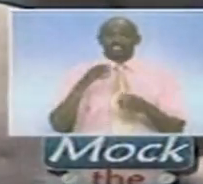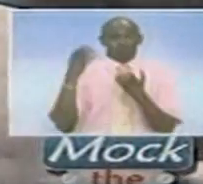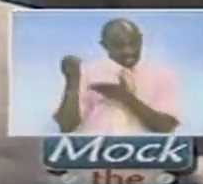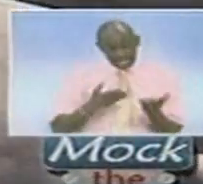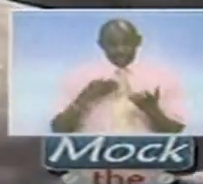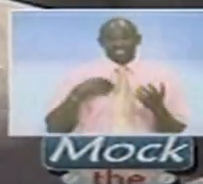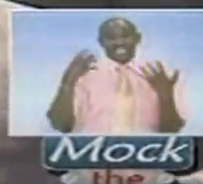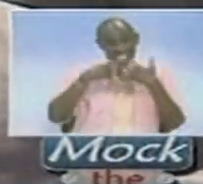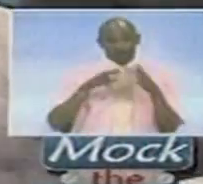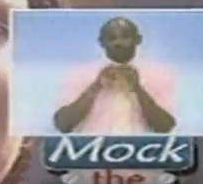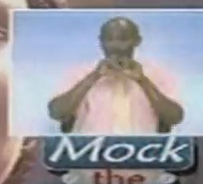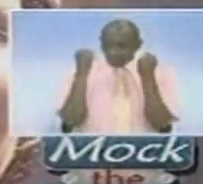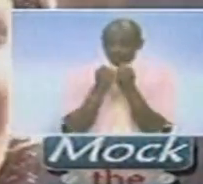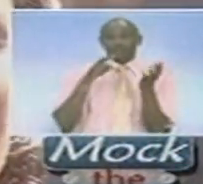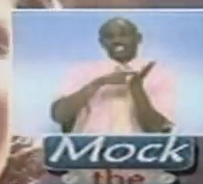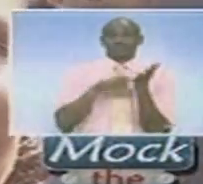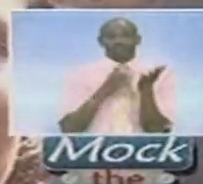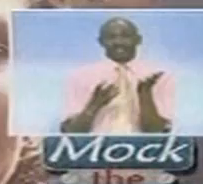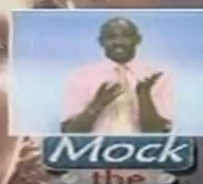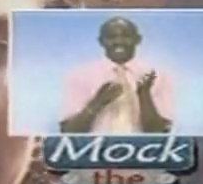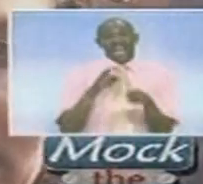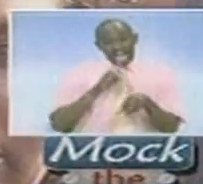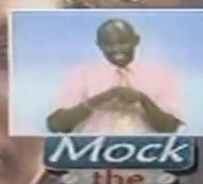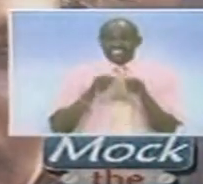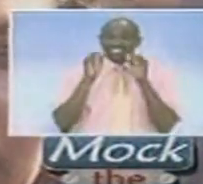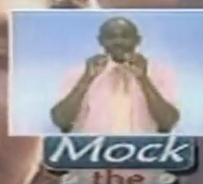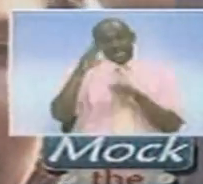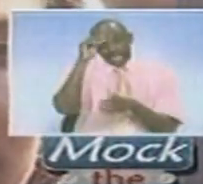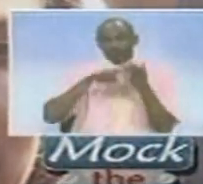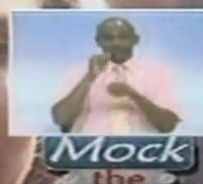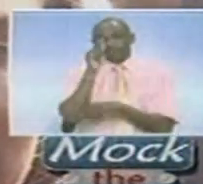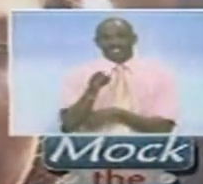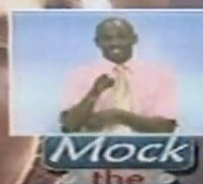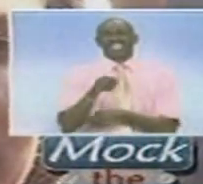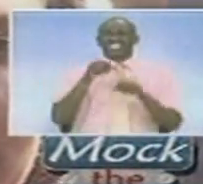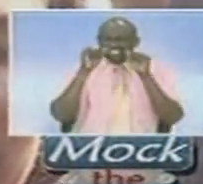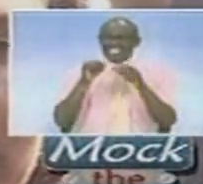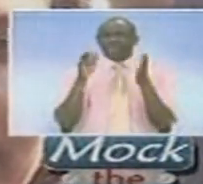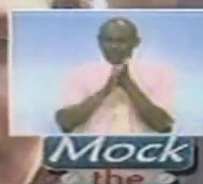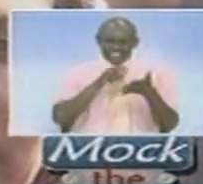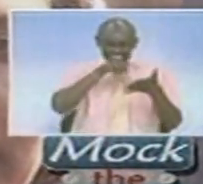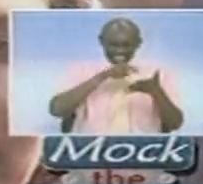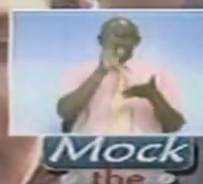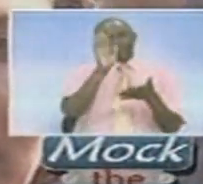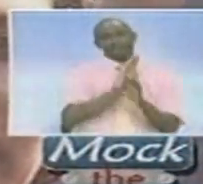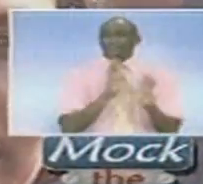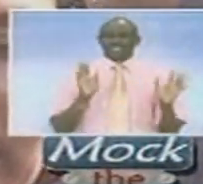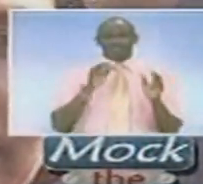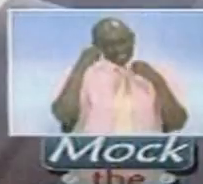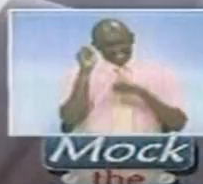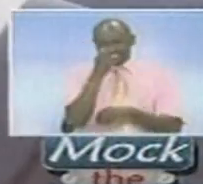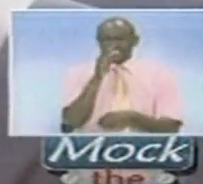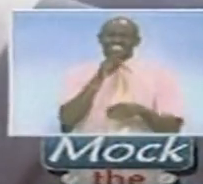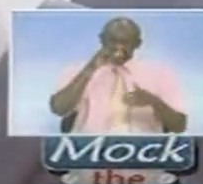is engagement on social issues. And the moral of the story is, stick to your script, Mr. President. Stick to your